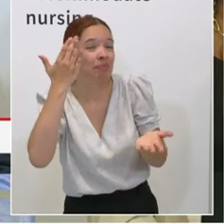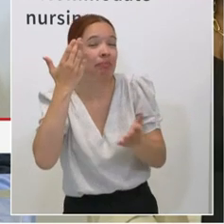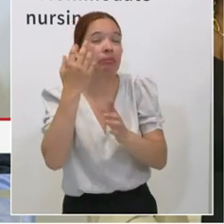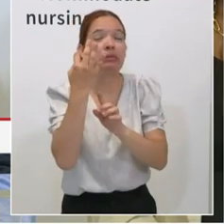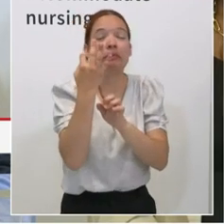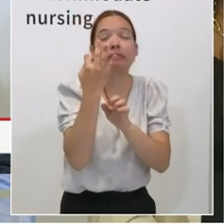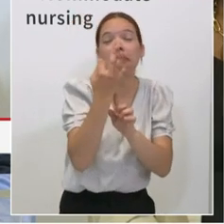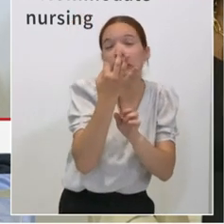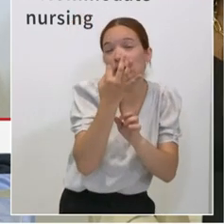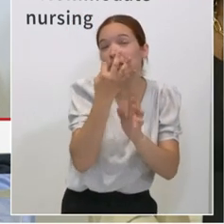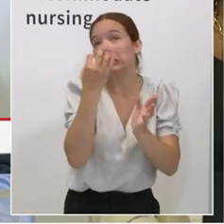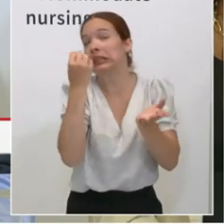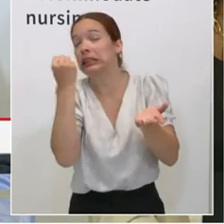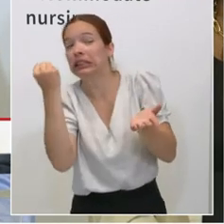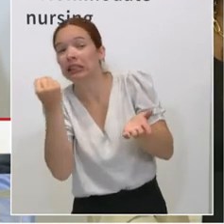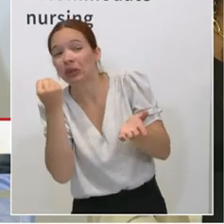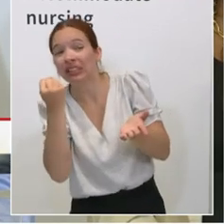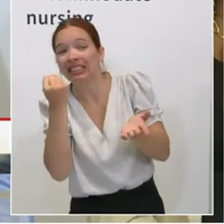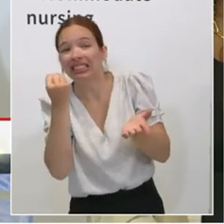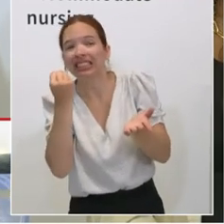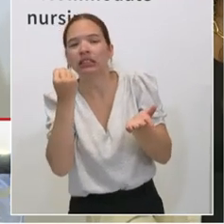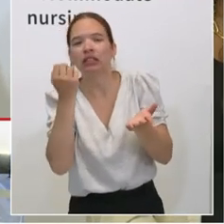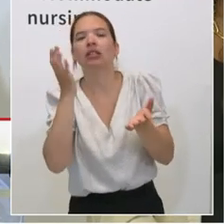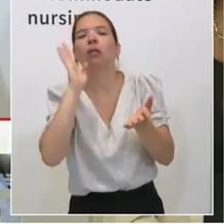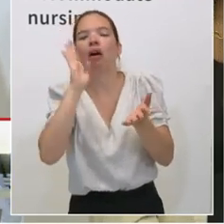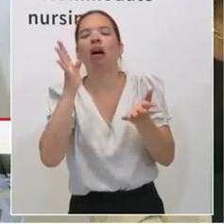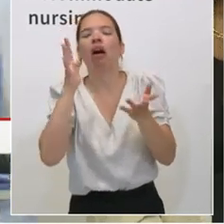quality will improve significantly.